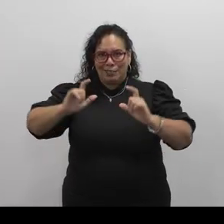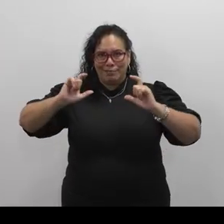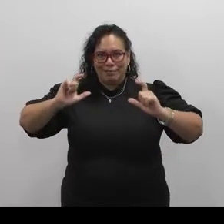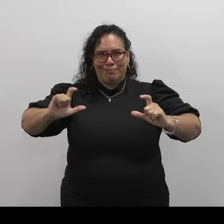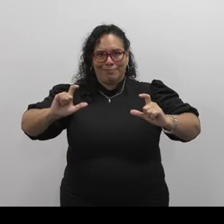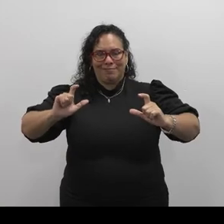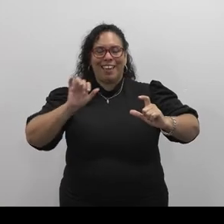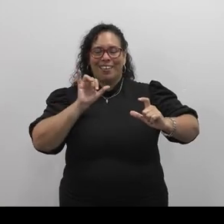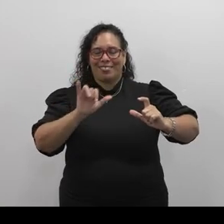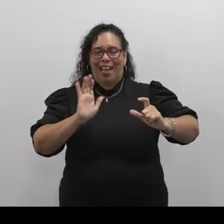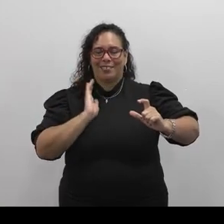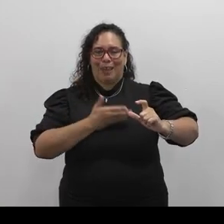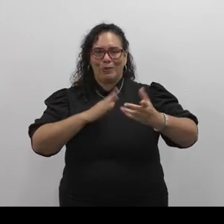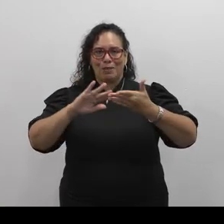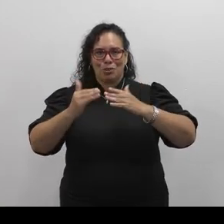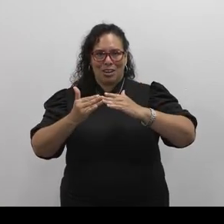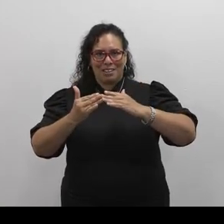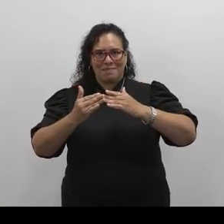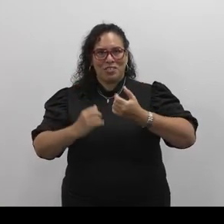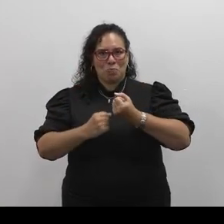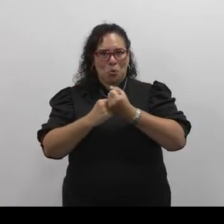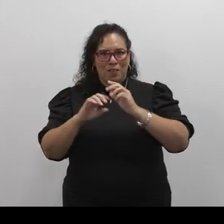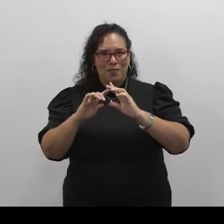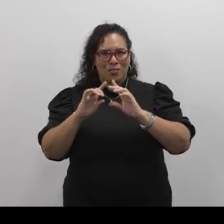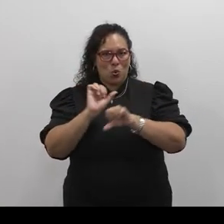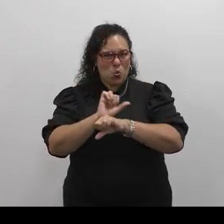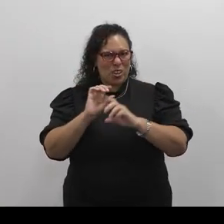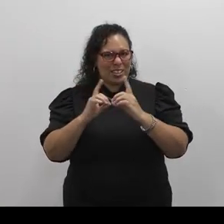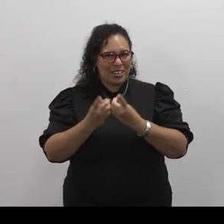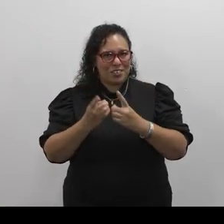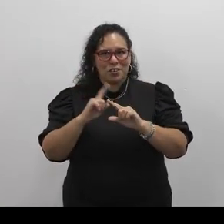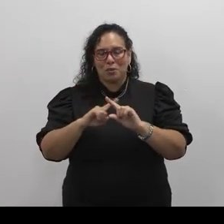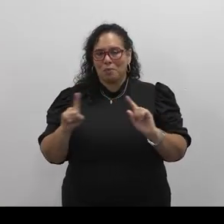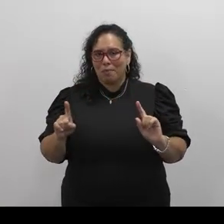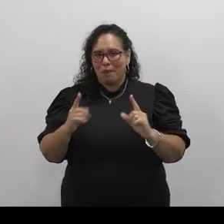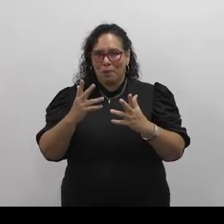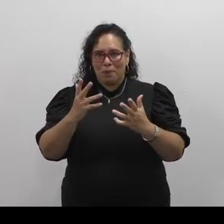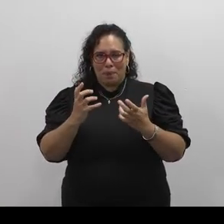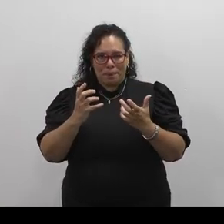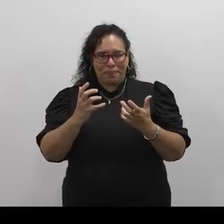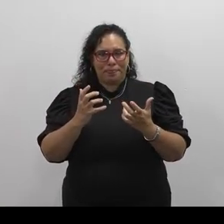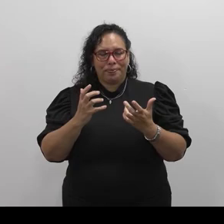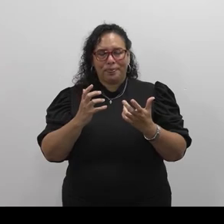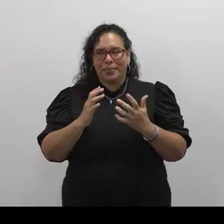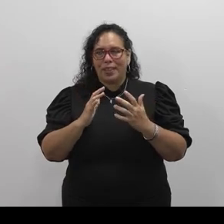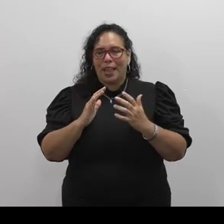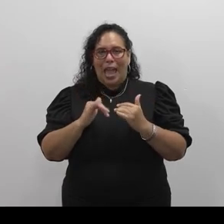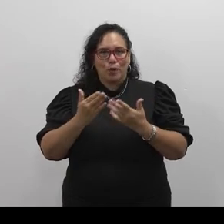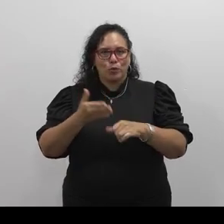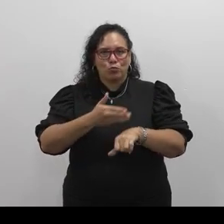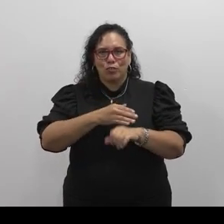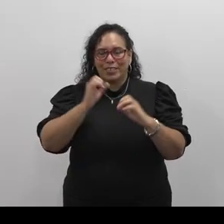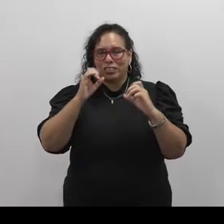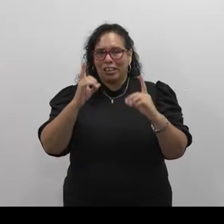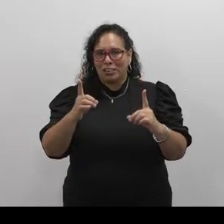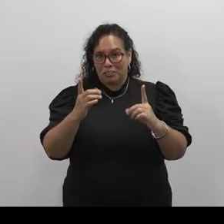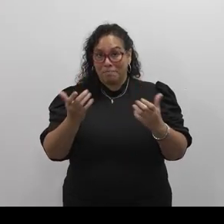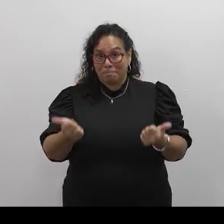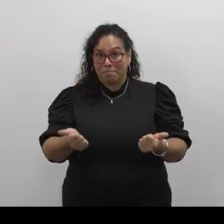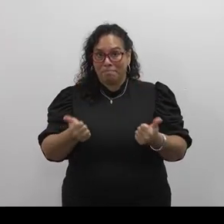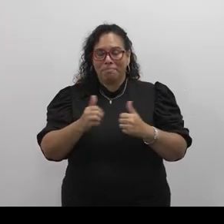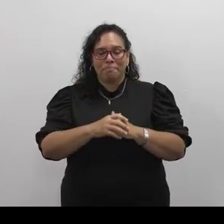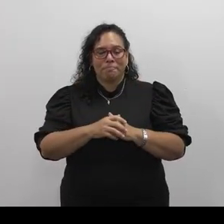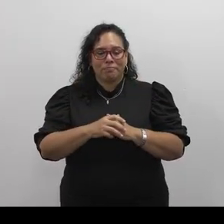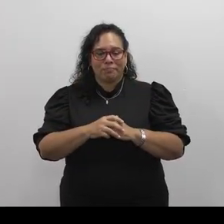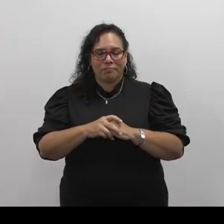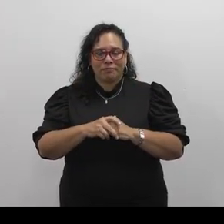student-centered, supportive of the work of the district, but also have aspirations for how to improve education and what they want for our students